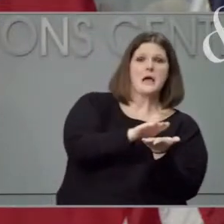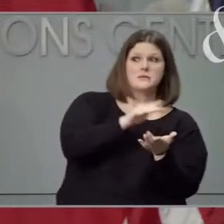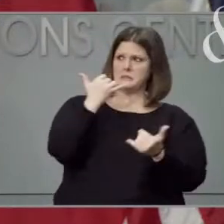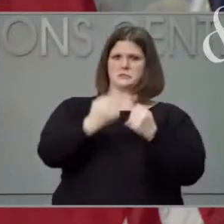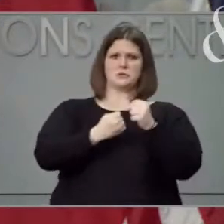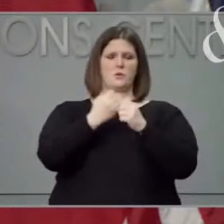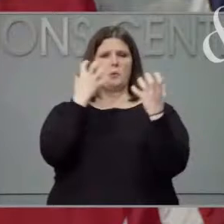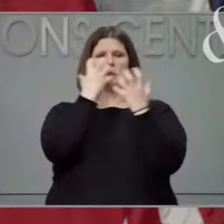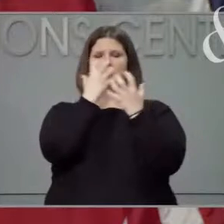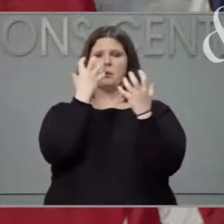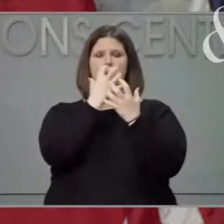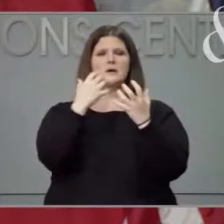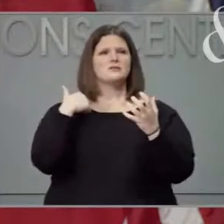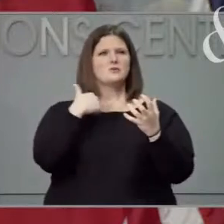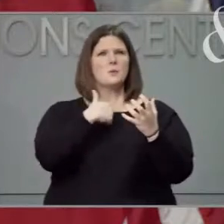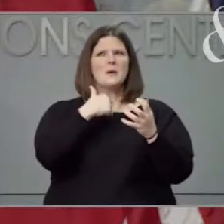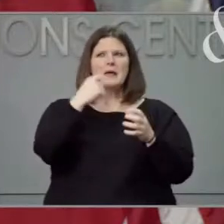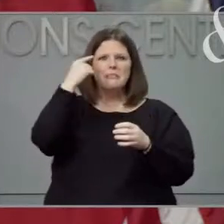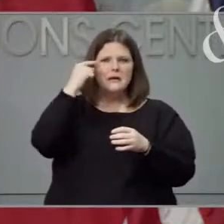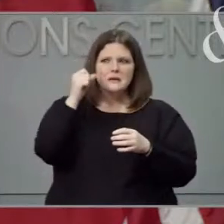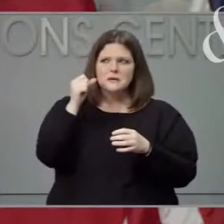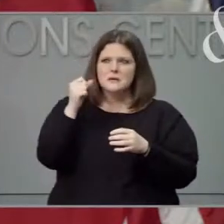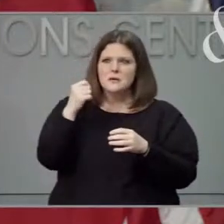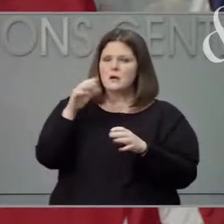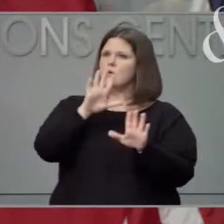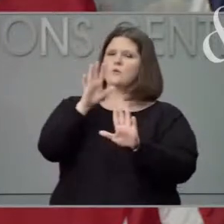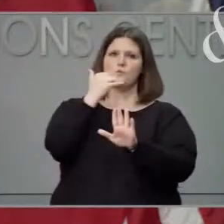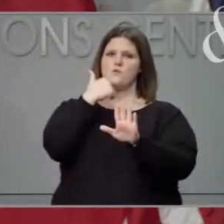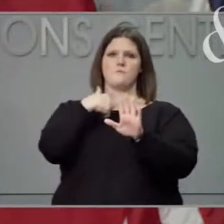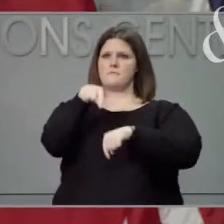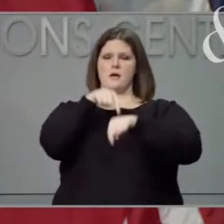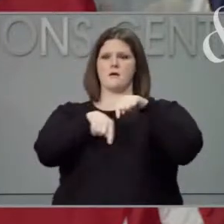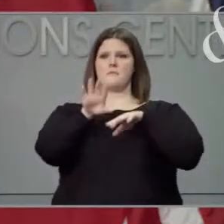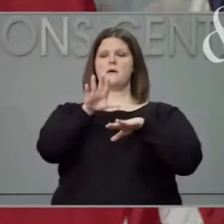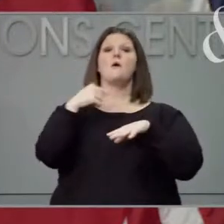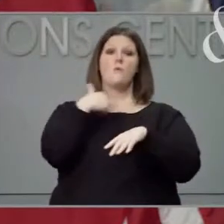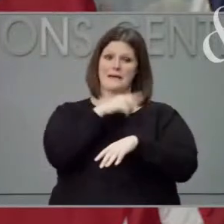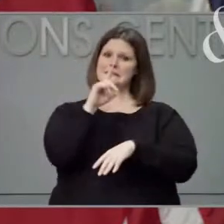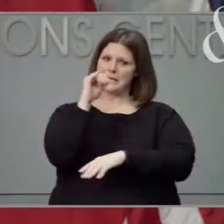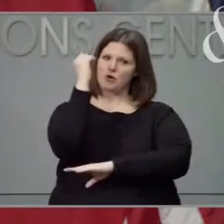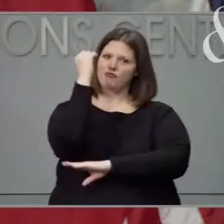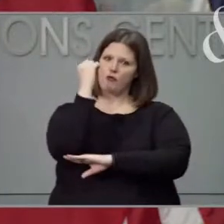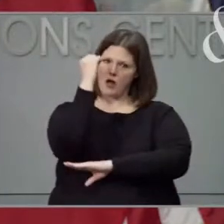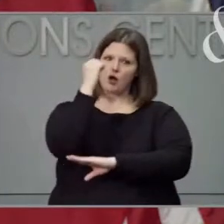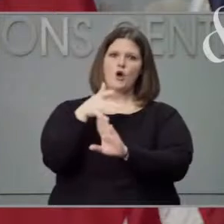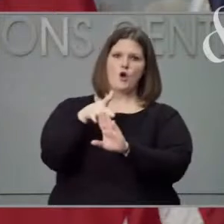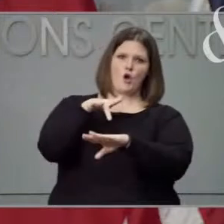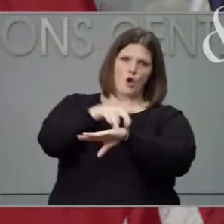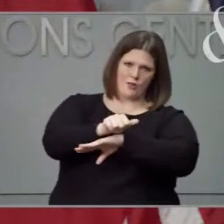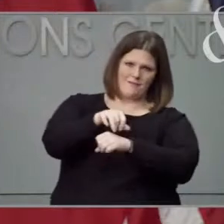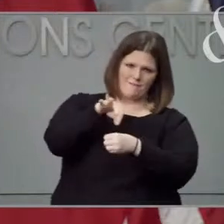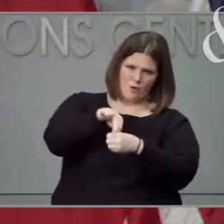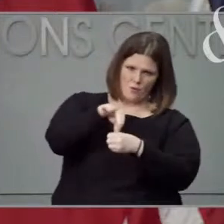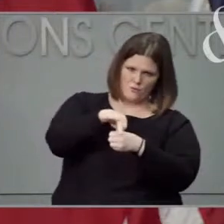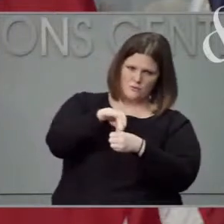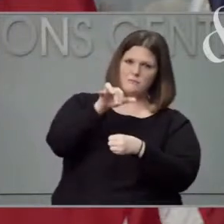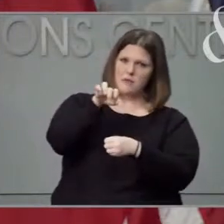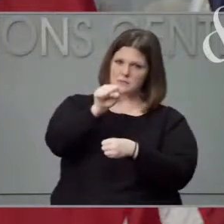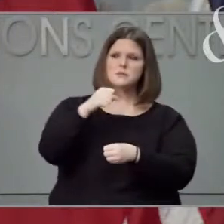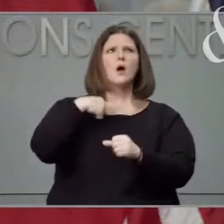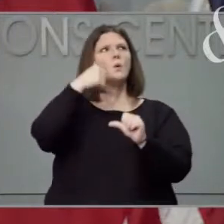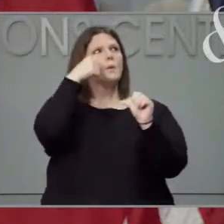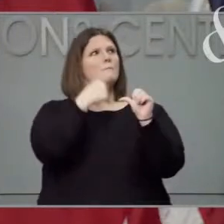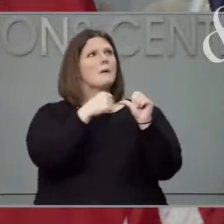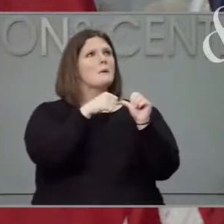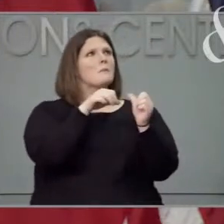for one-stop early voting. Or actually, that's not correct. We did break a record. I was remembering that our ballots